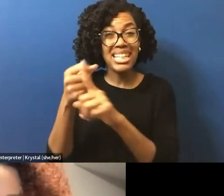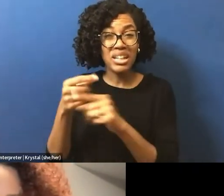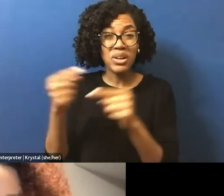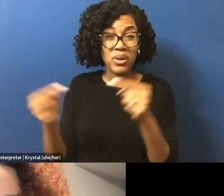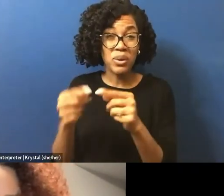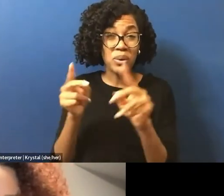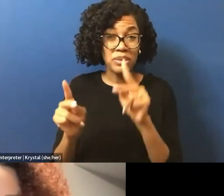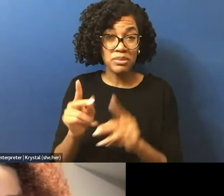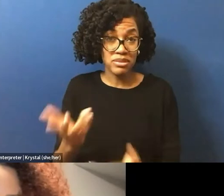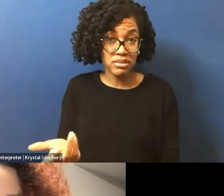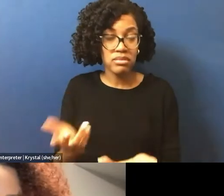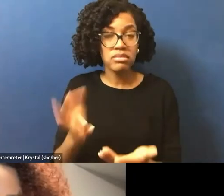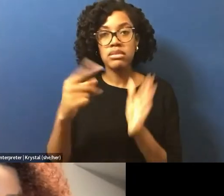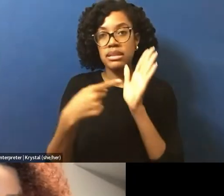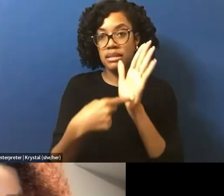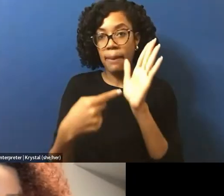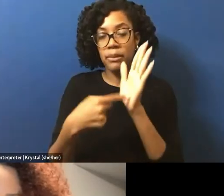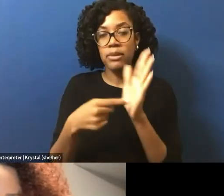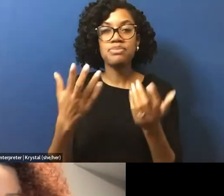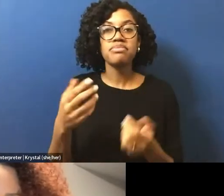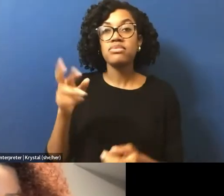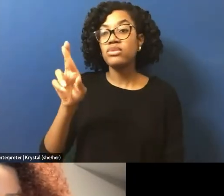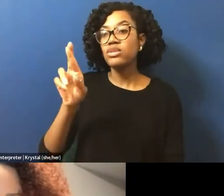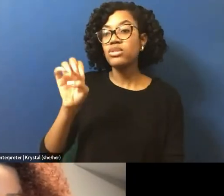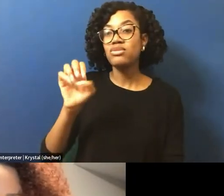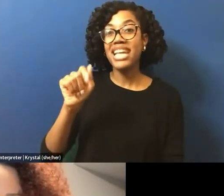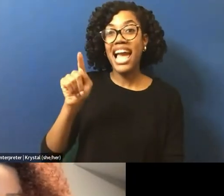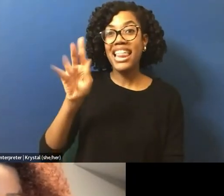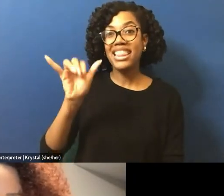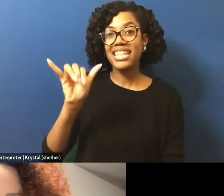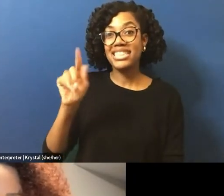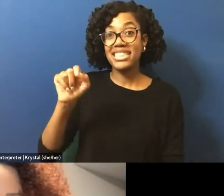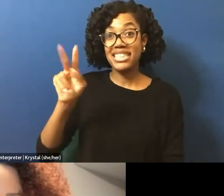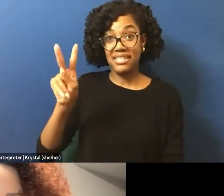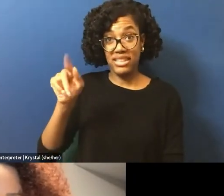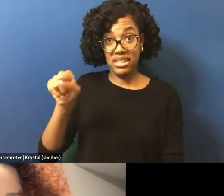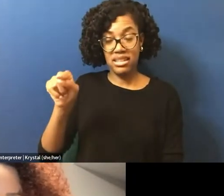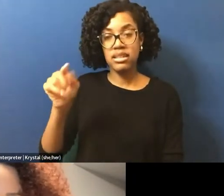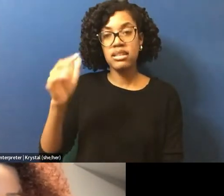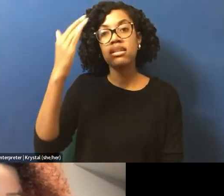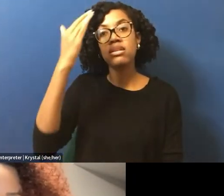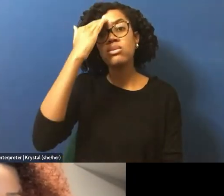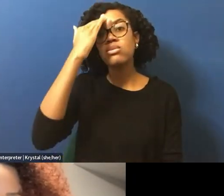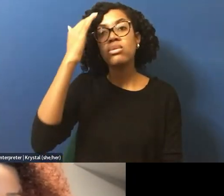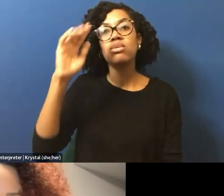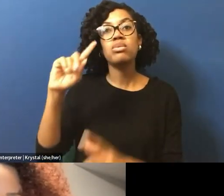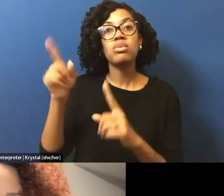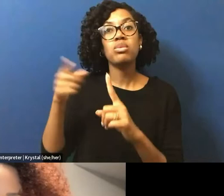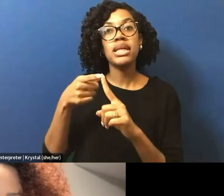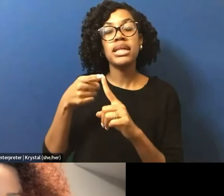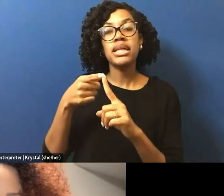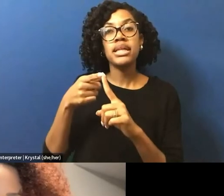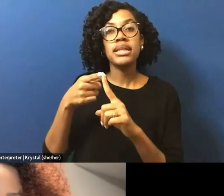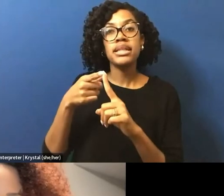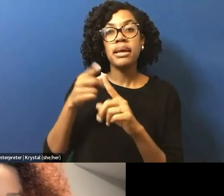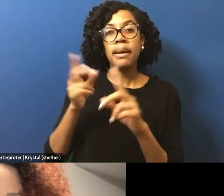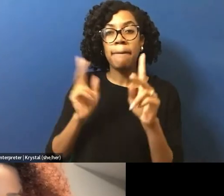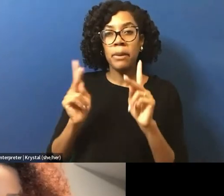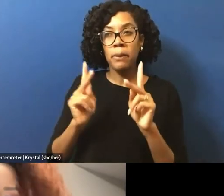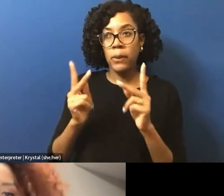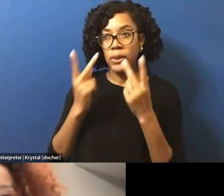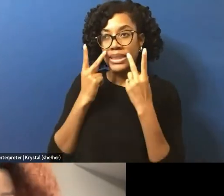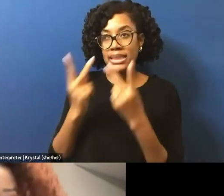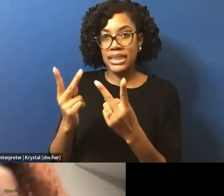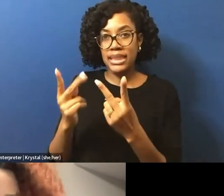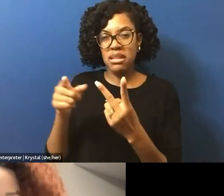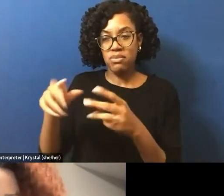take my reality TV narrative or kind of analogy a little bit further, you know, once, you know, a certain set of people start to get stereotyped a certain way on